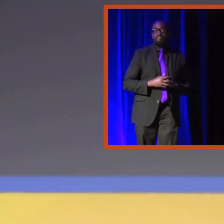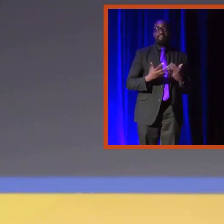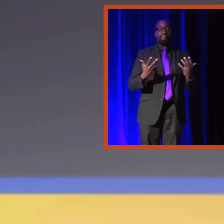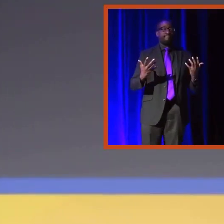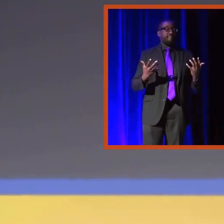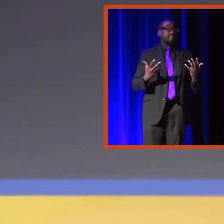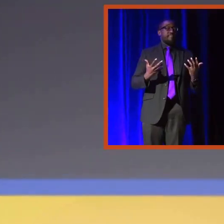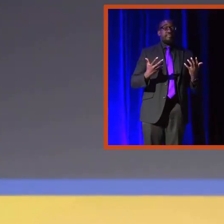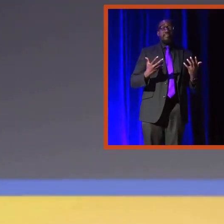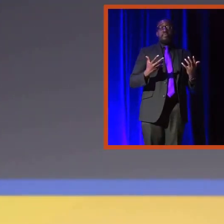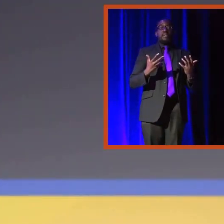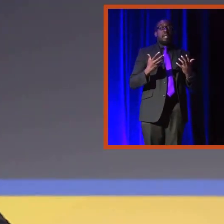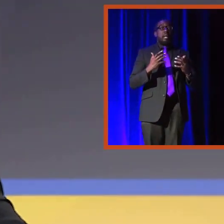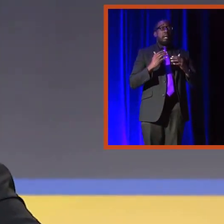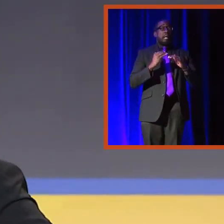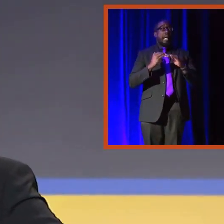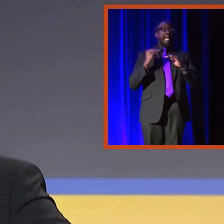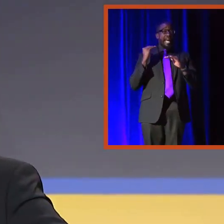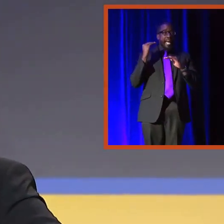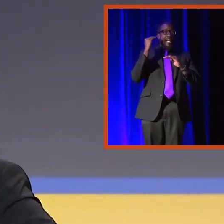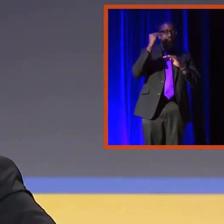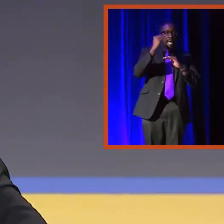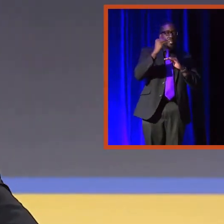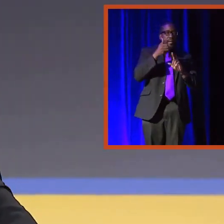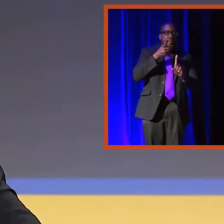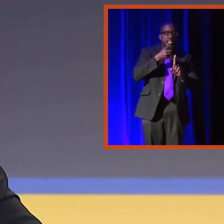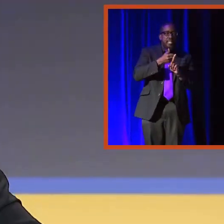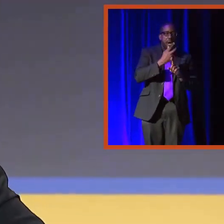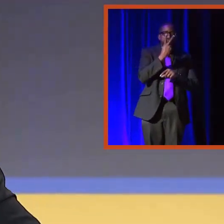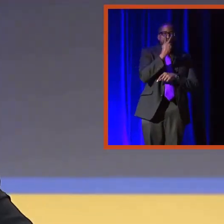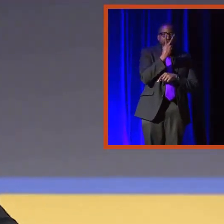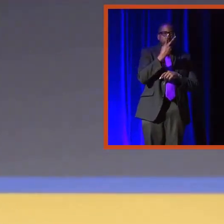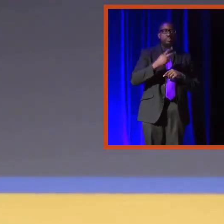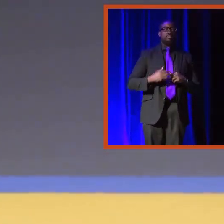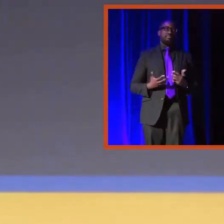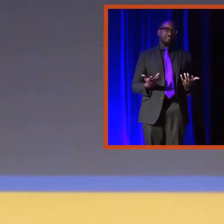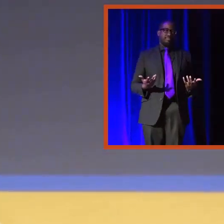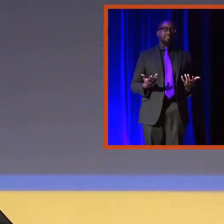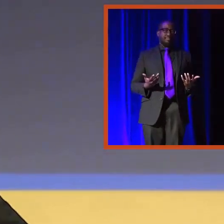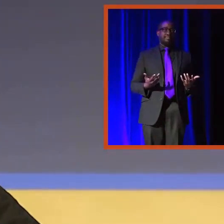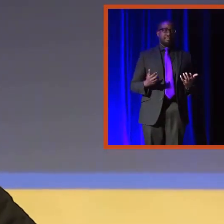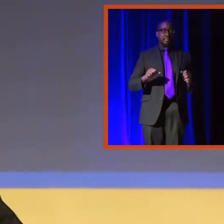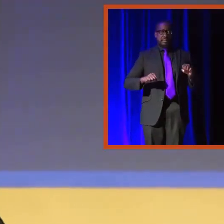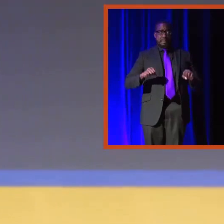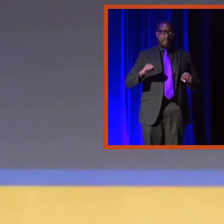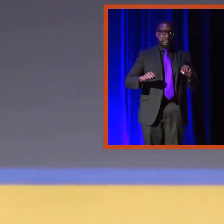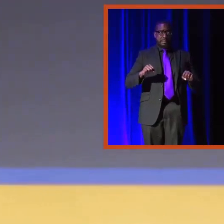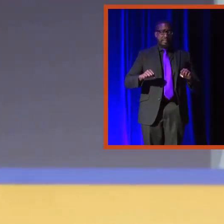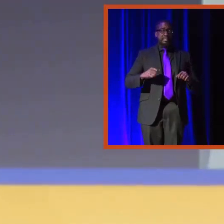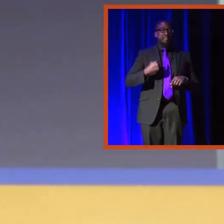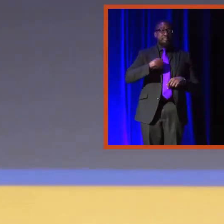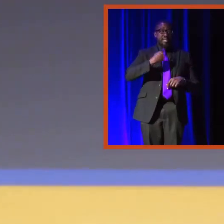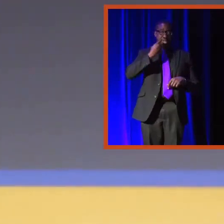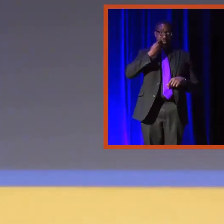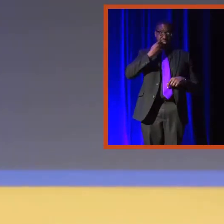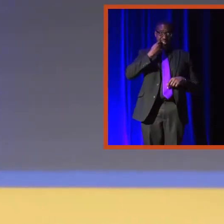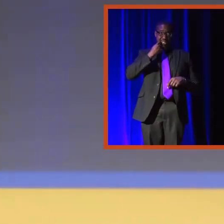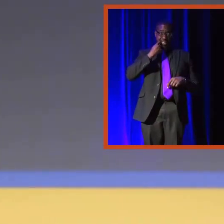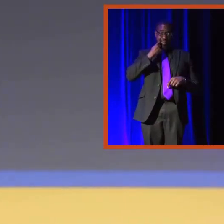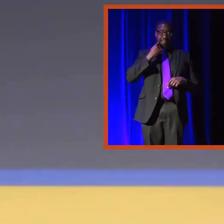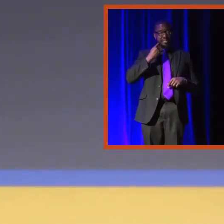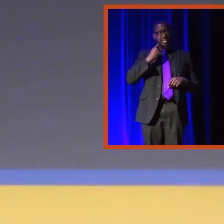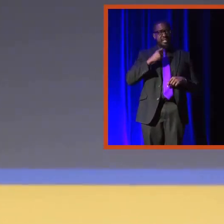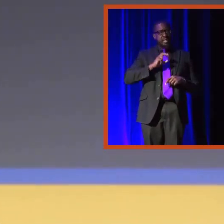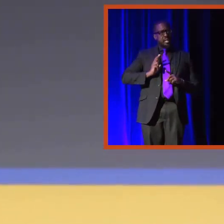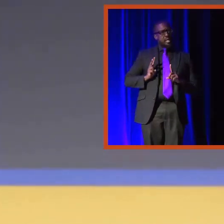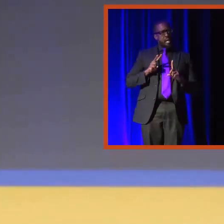Excessive self-doubt. I honestly, it's like whenever, especially in the recent times, like in